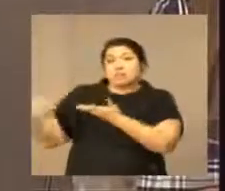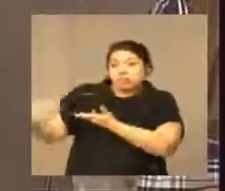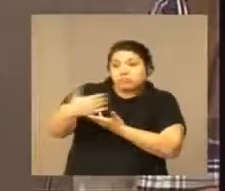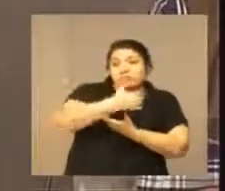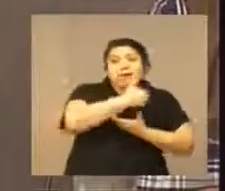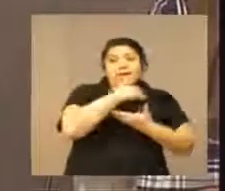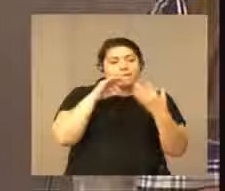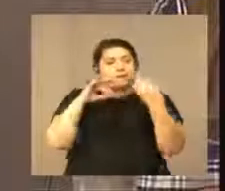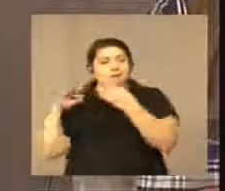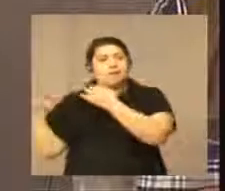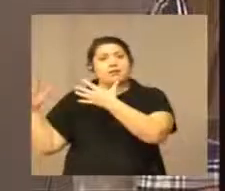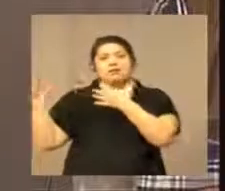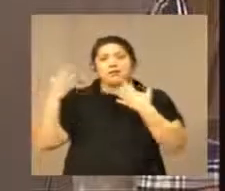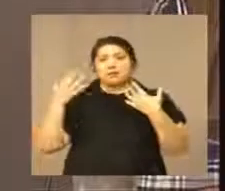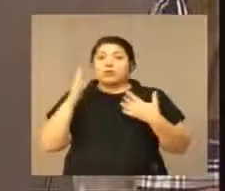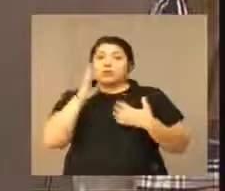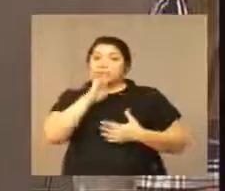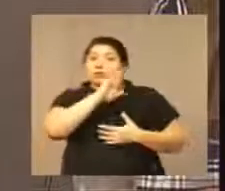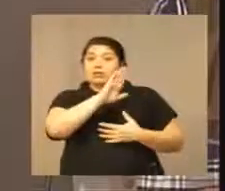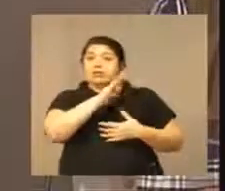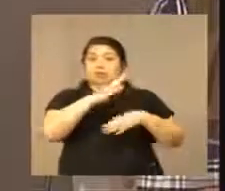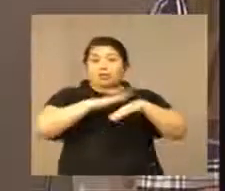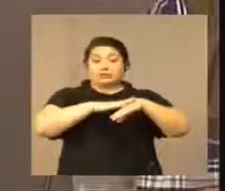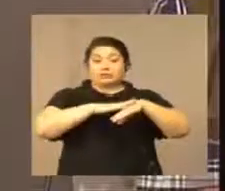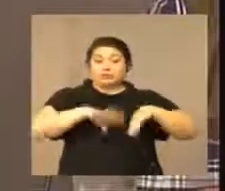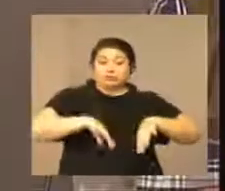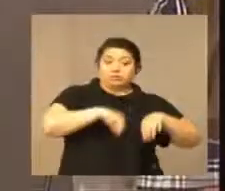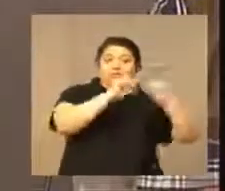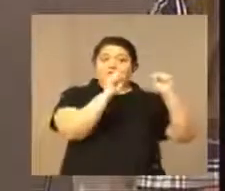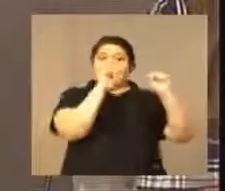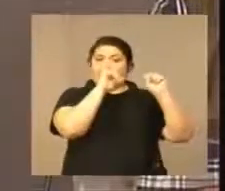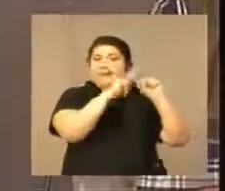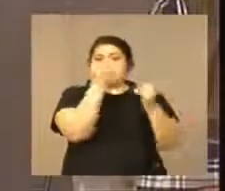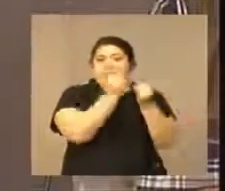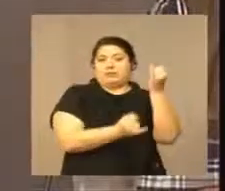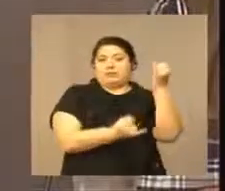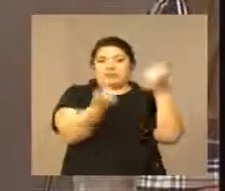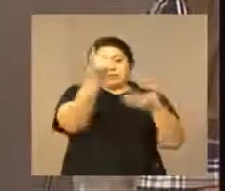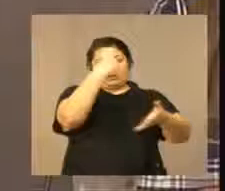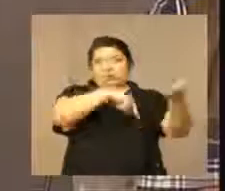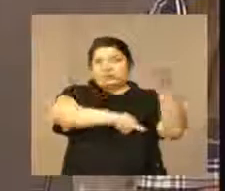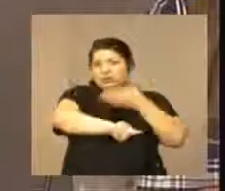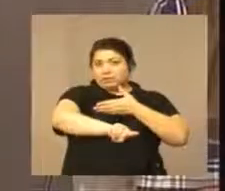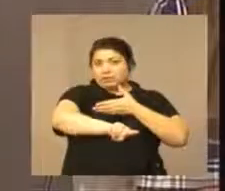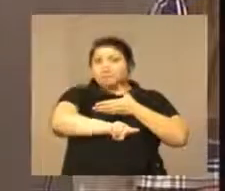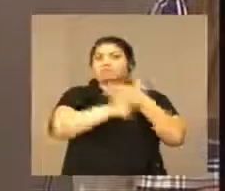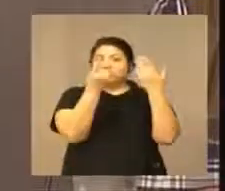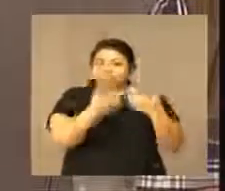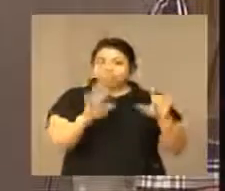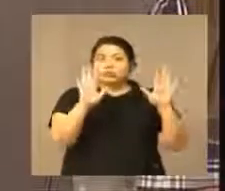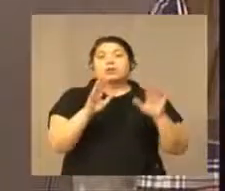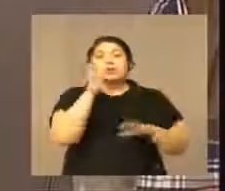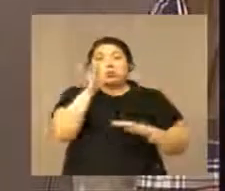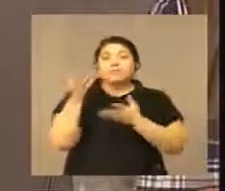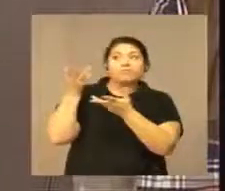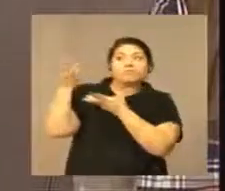at the Government of Canada level at the end of this month, so next week. And then we'll be, again, working with the